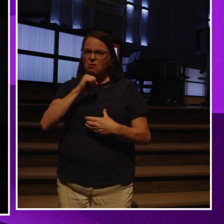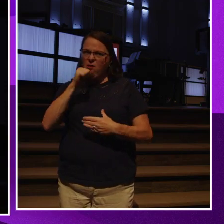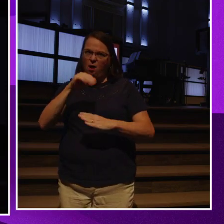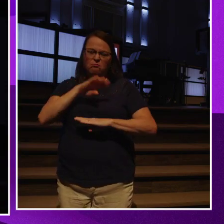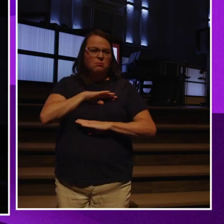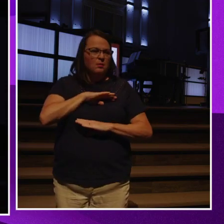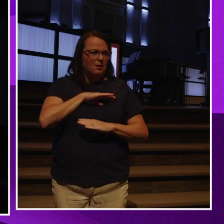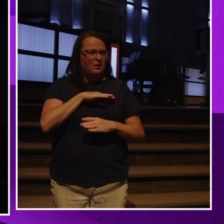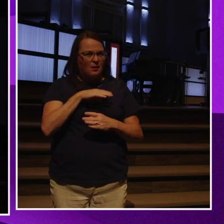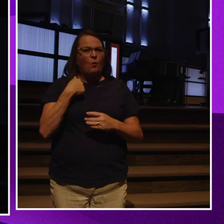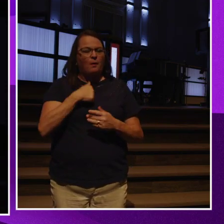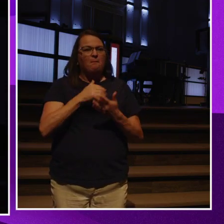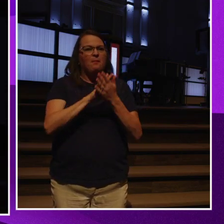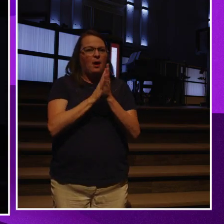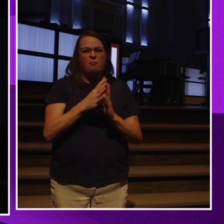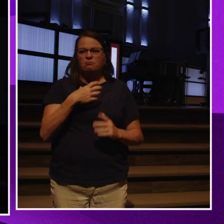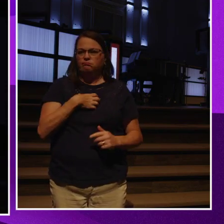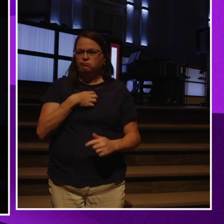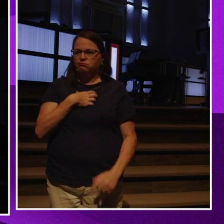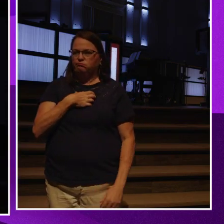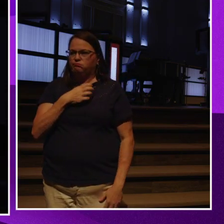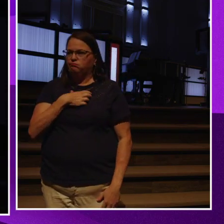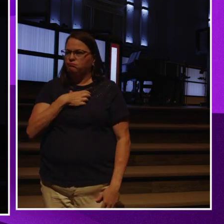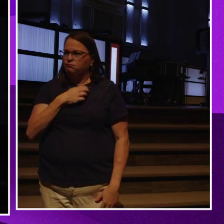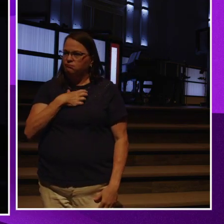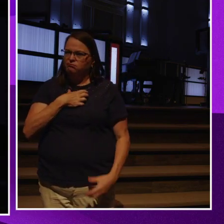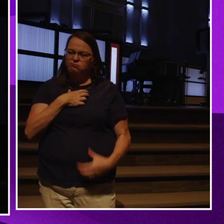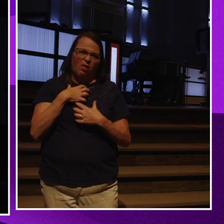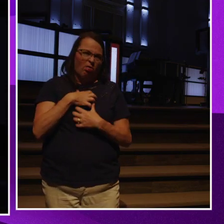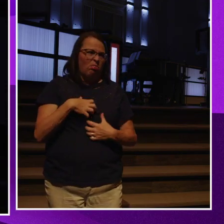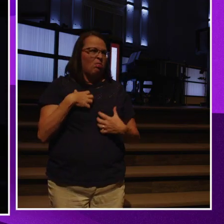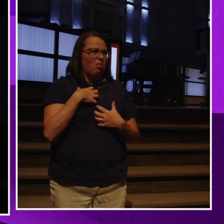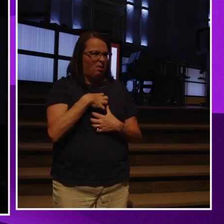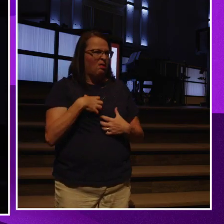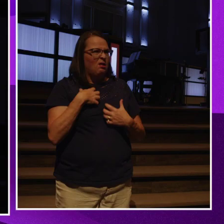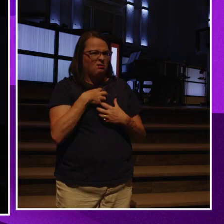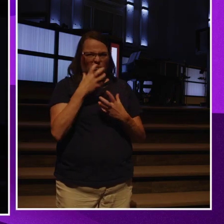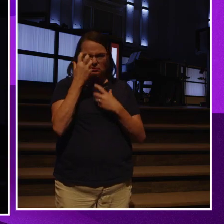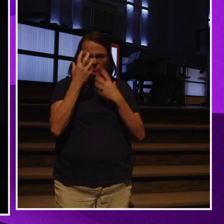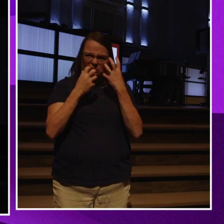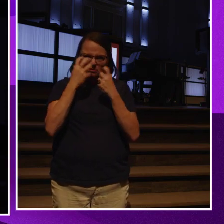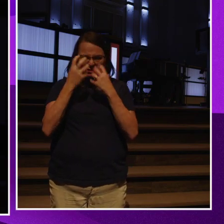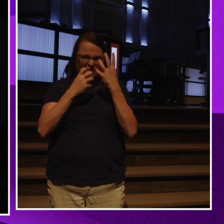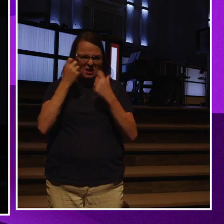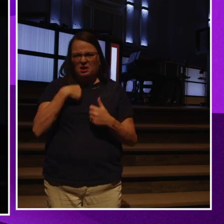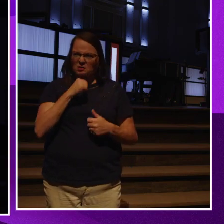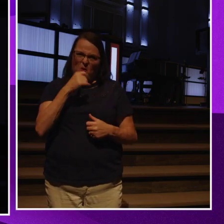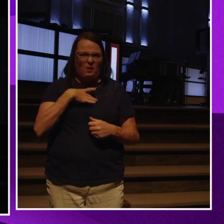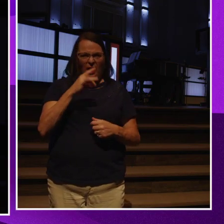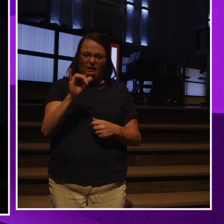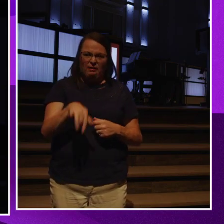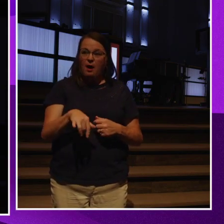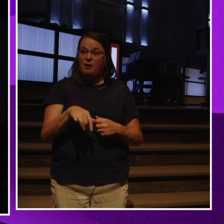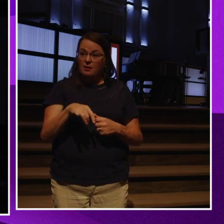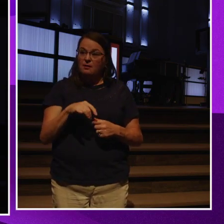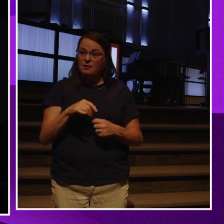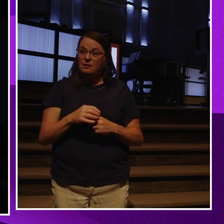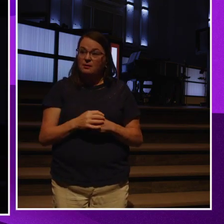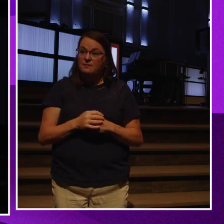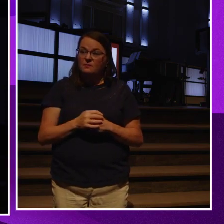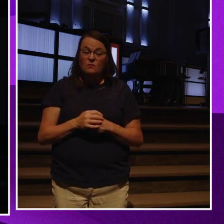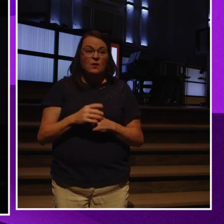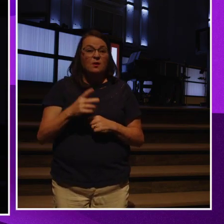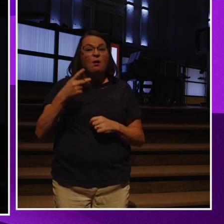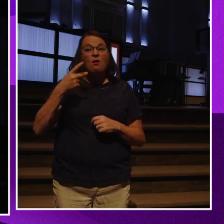complaining. And we grumble. Grumble, grumble, grumble. I don't like that. But